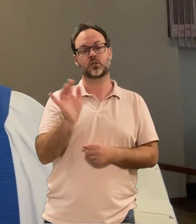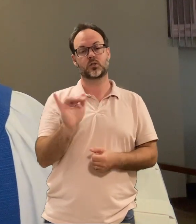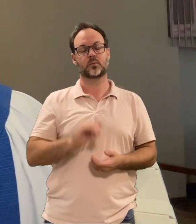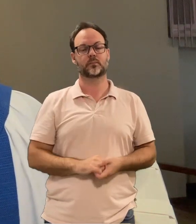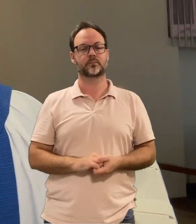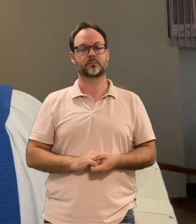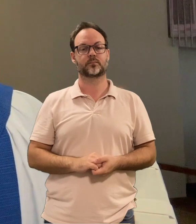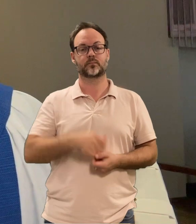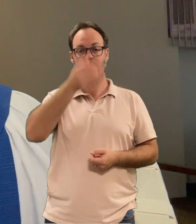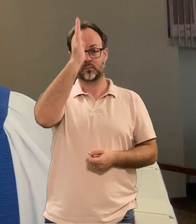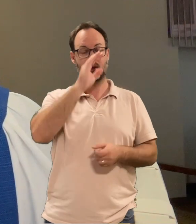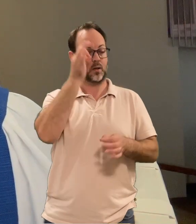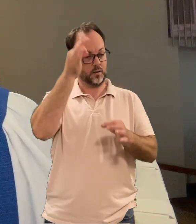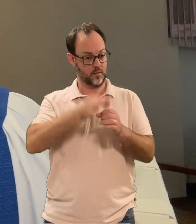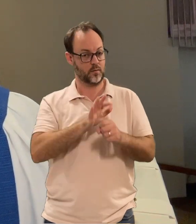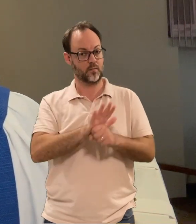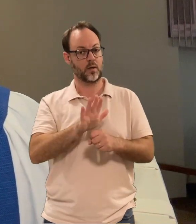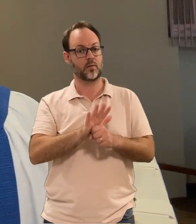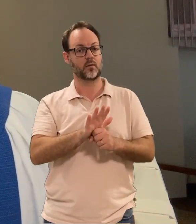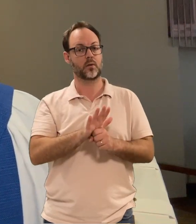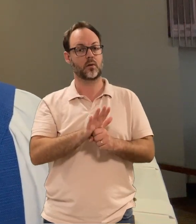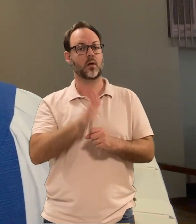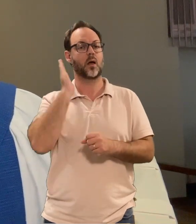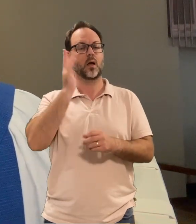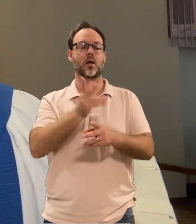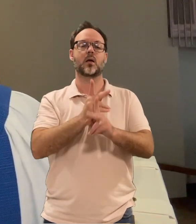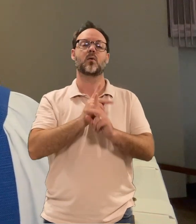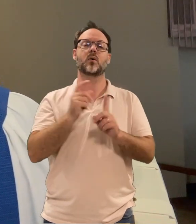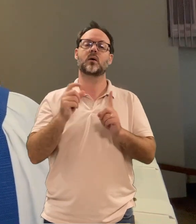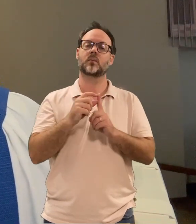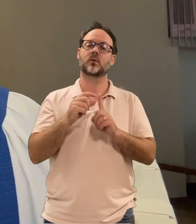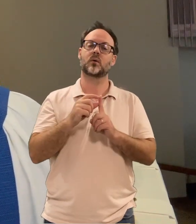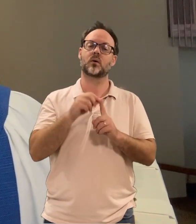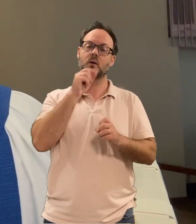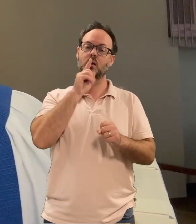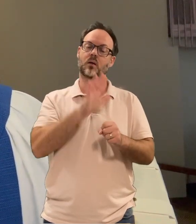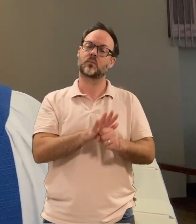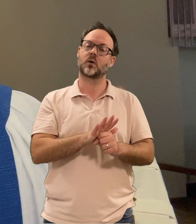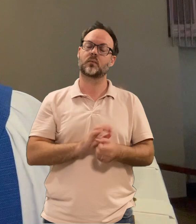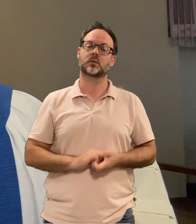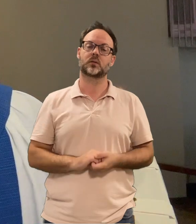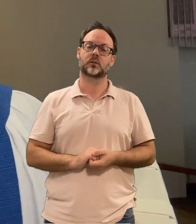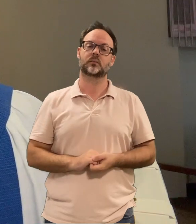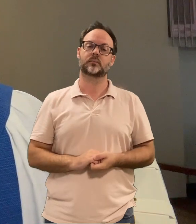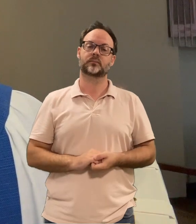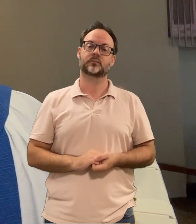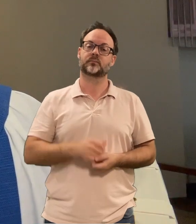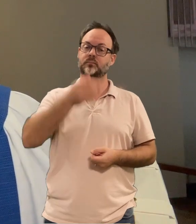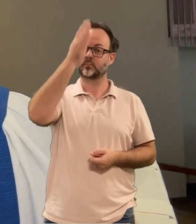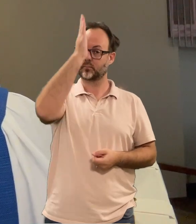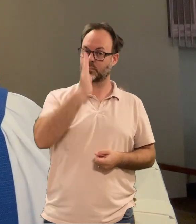is faithful to us as well. God is faithful to you. He will keep his word and